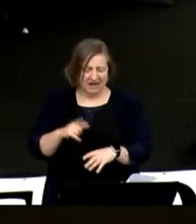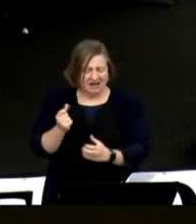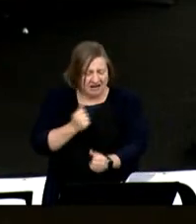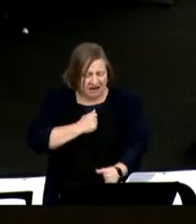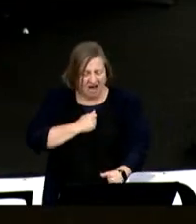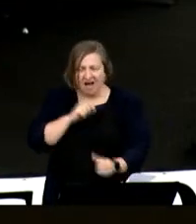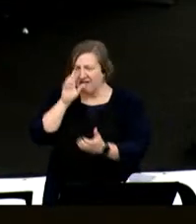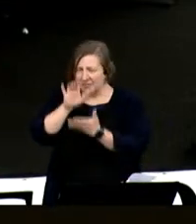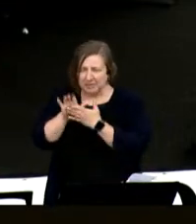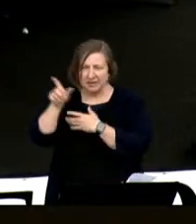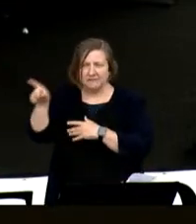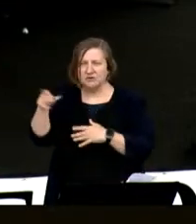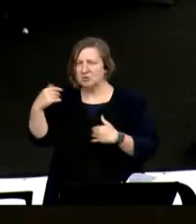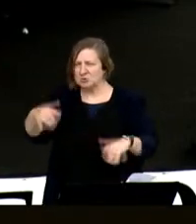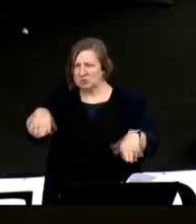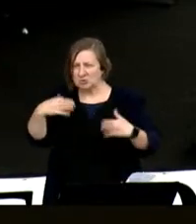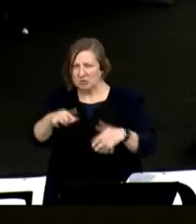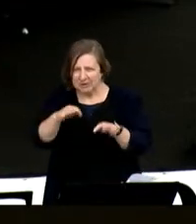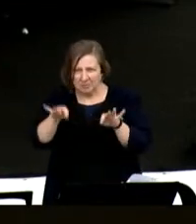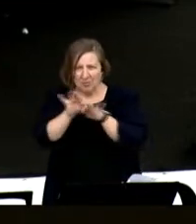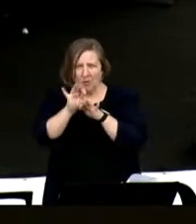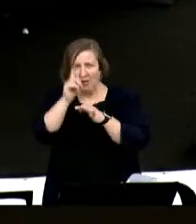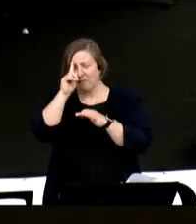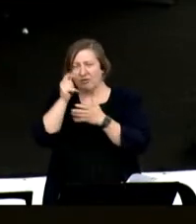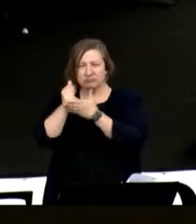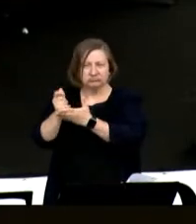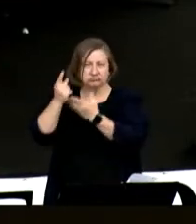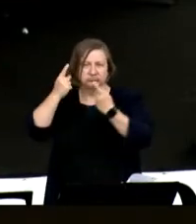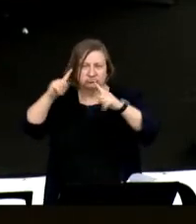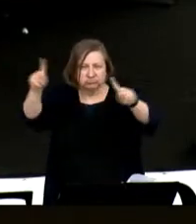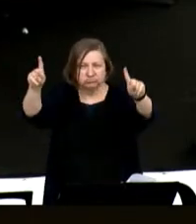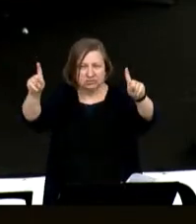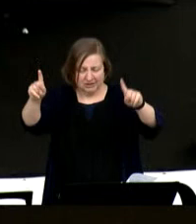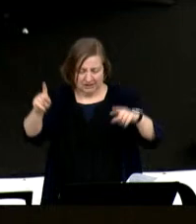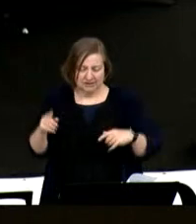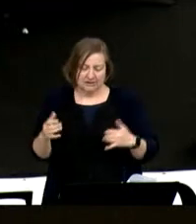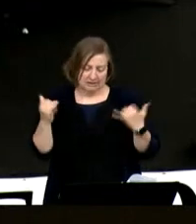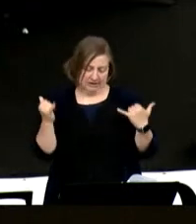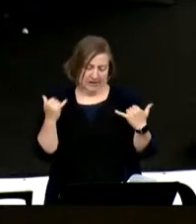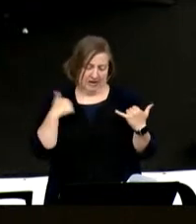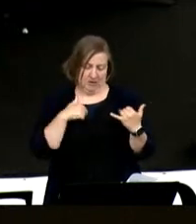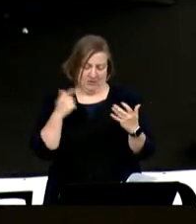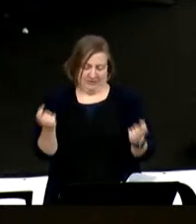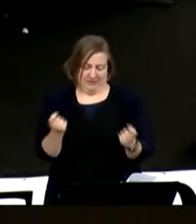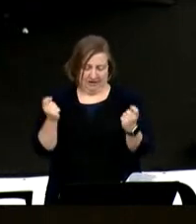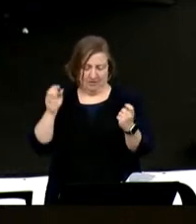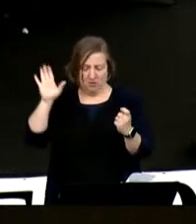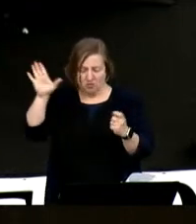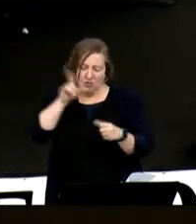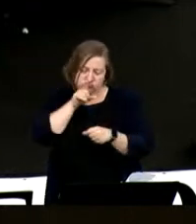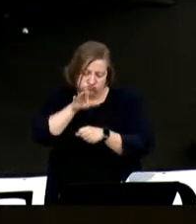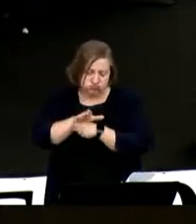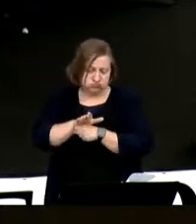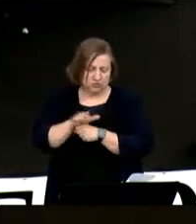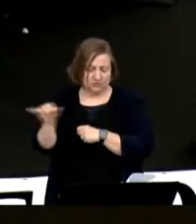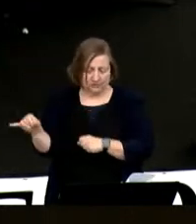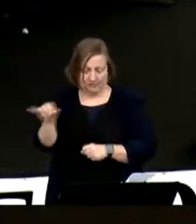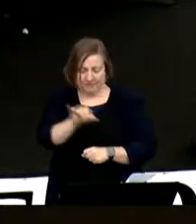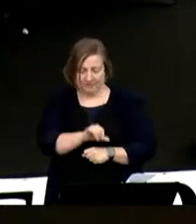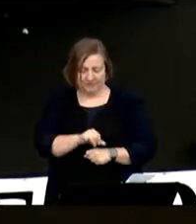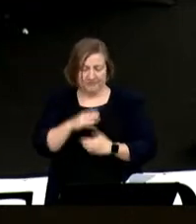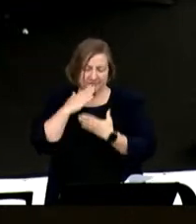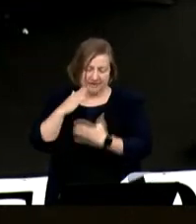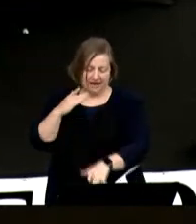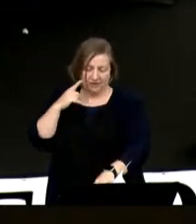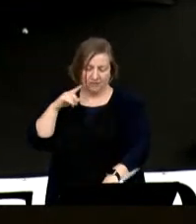and belief in you have been instrumental in your success, and today we celebrate your dedication as well. Thank